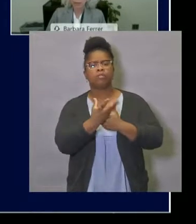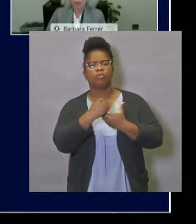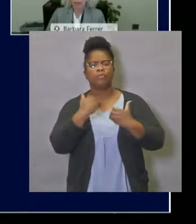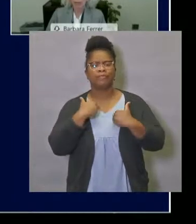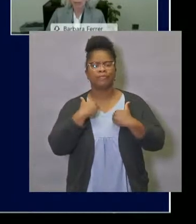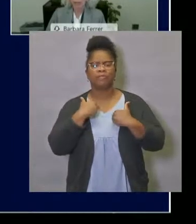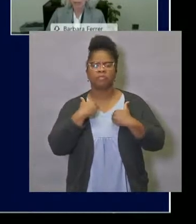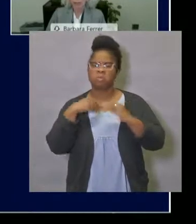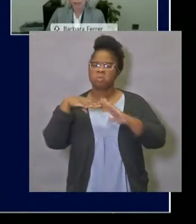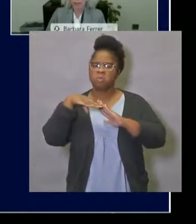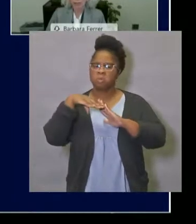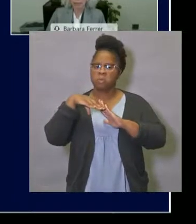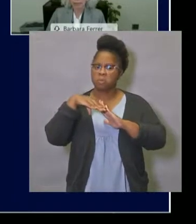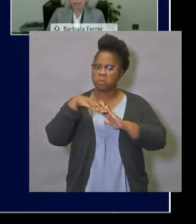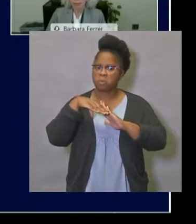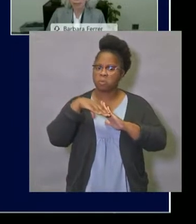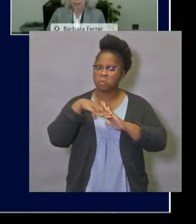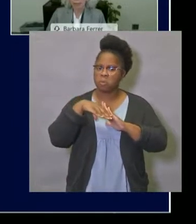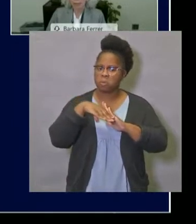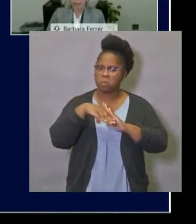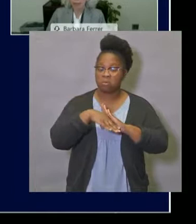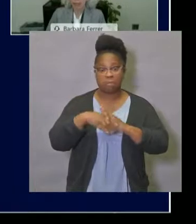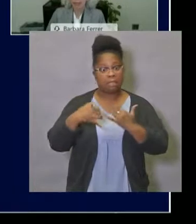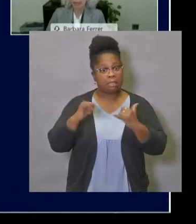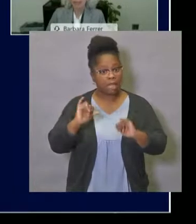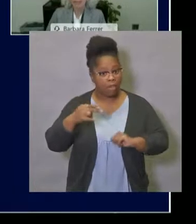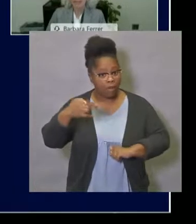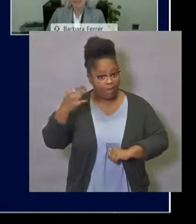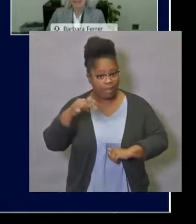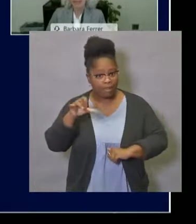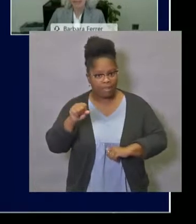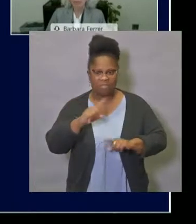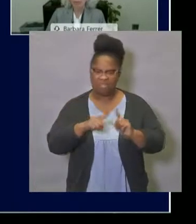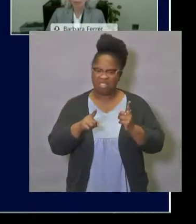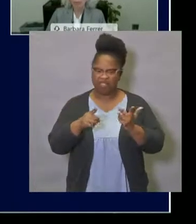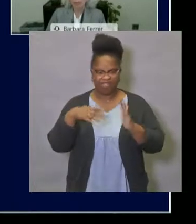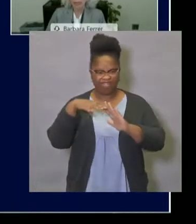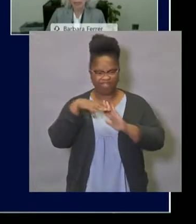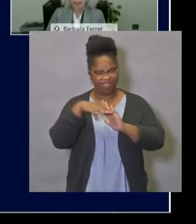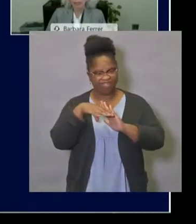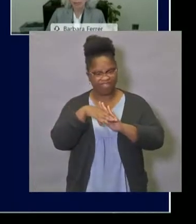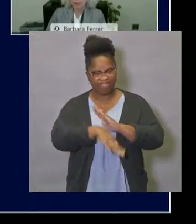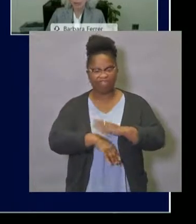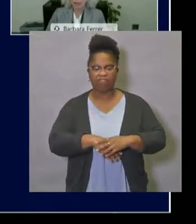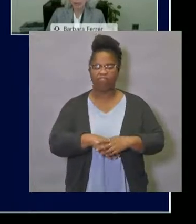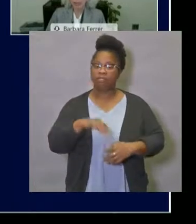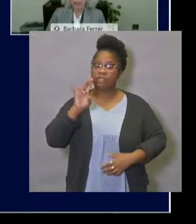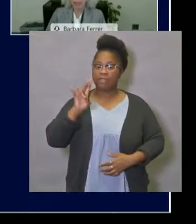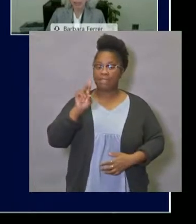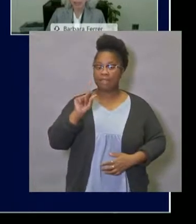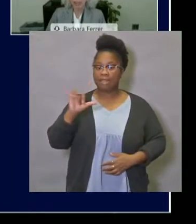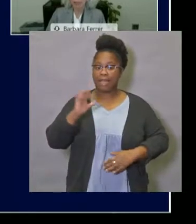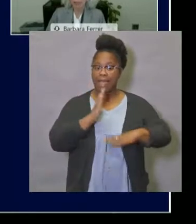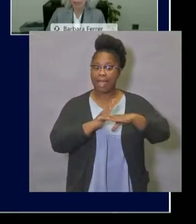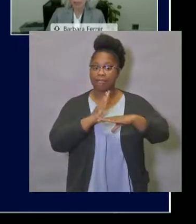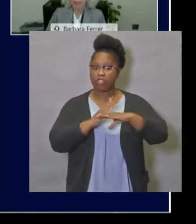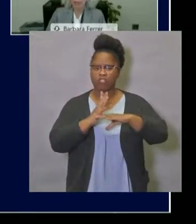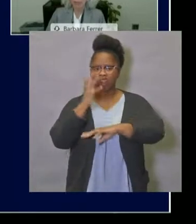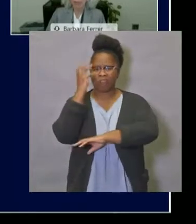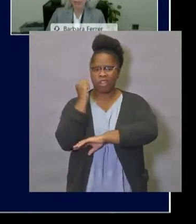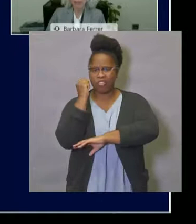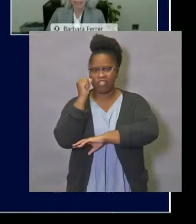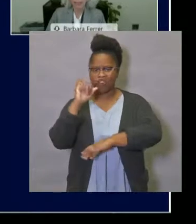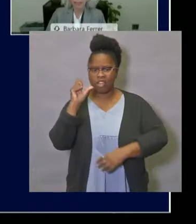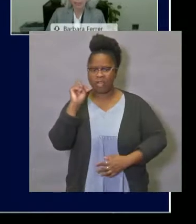numbers still remain elevated, as you can see on this slide. The 7-day average number of daily cases peaked on January 8th with more